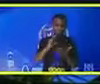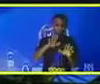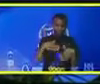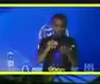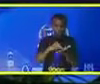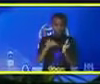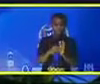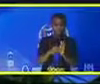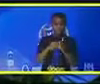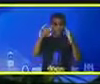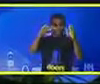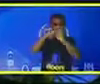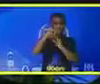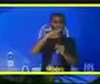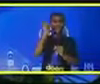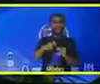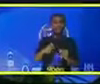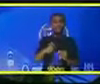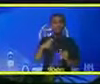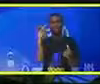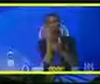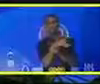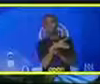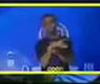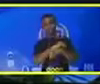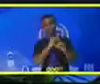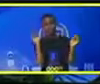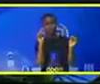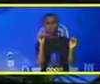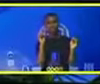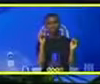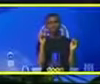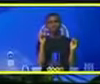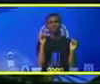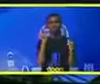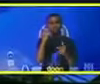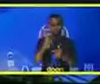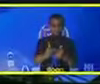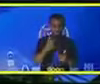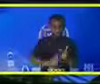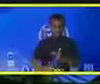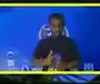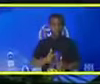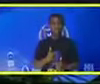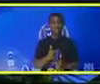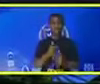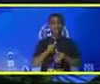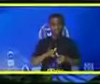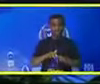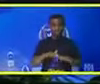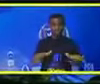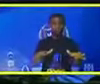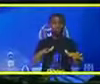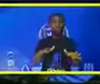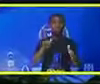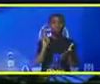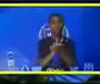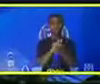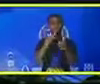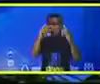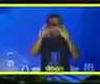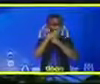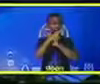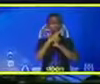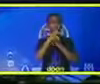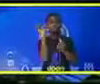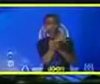away. A generation that ignores the prophetic will pay the price with their lifetime. It is God's system. It